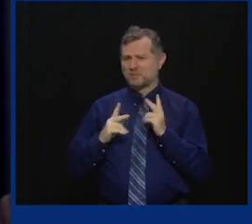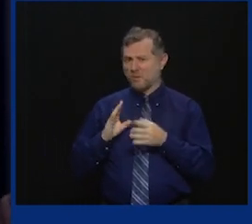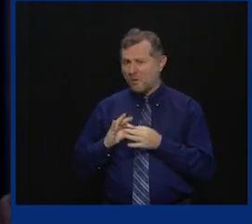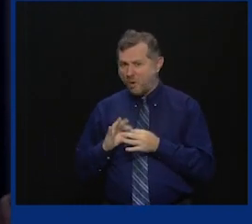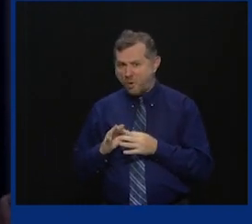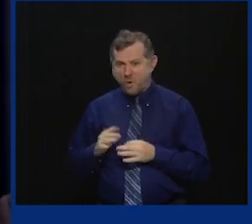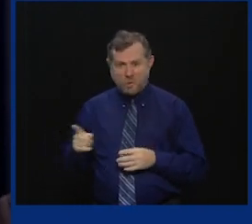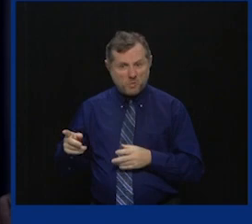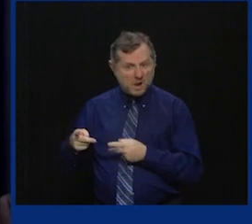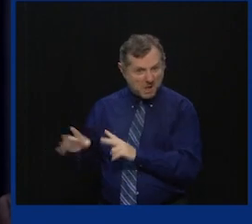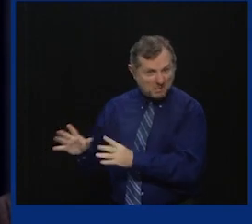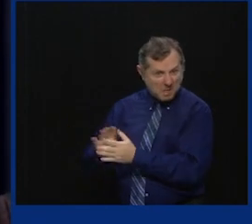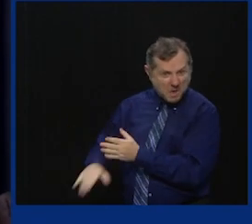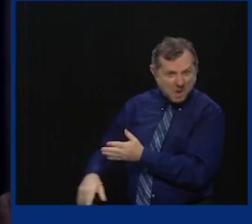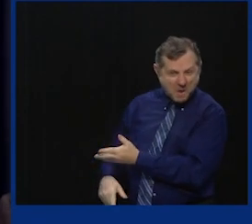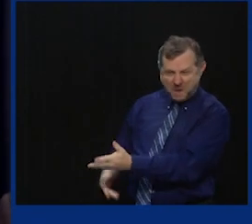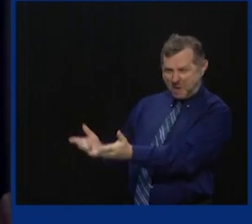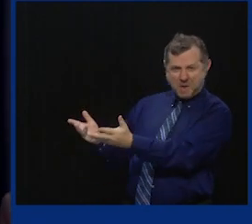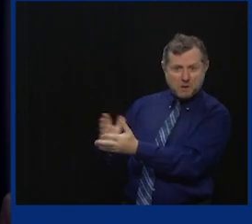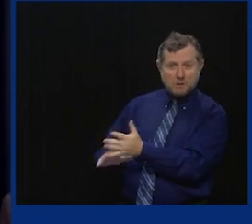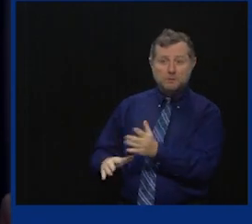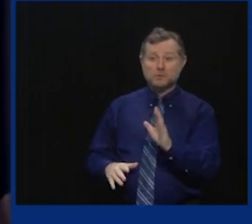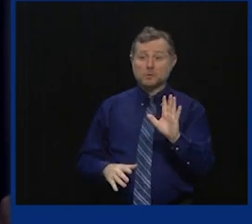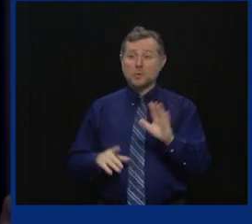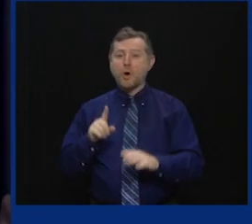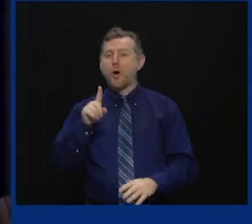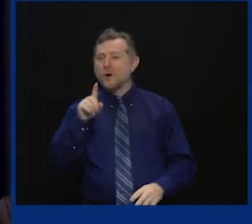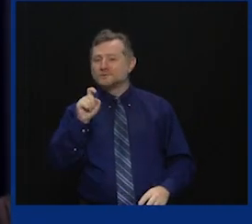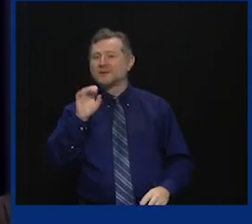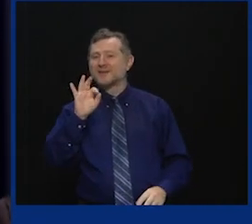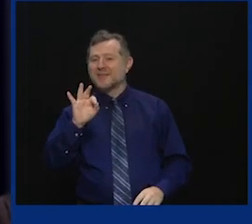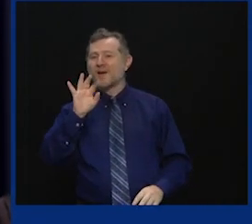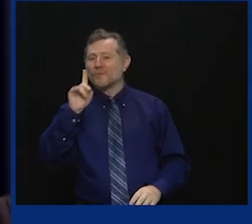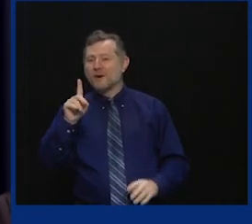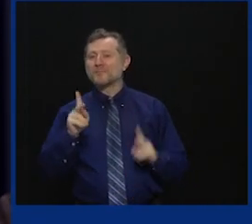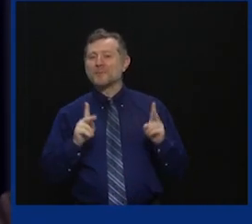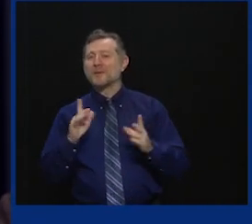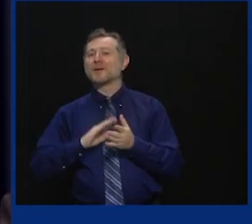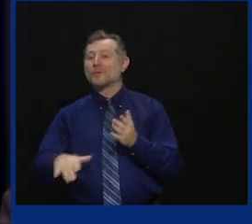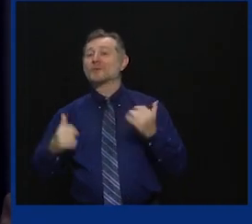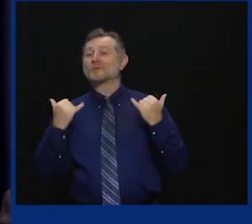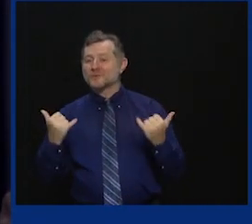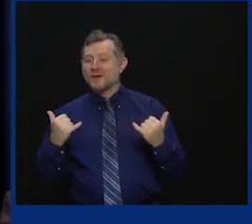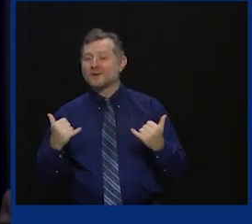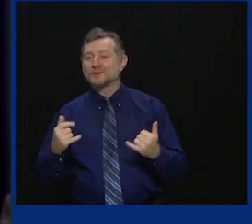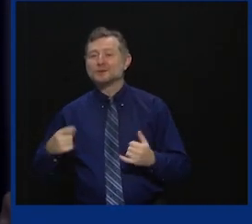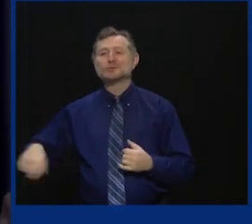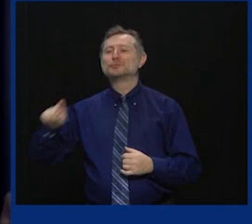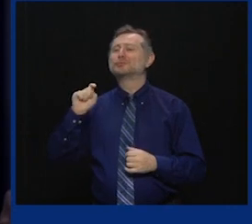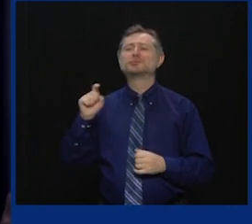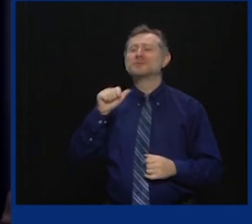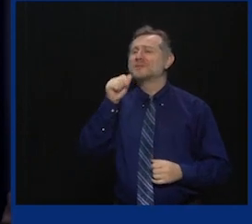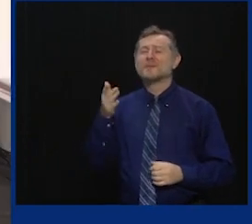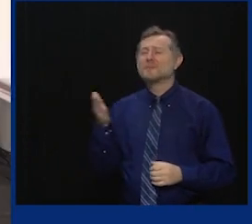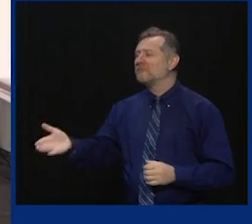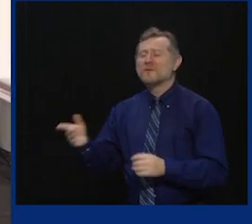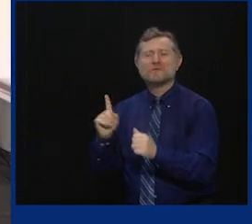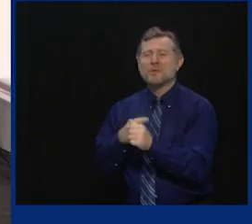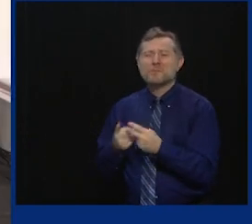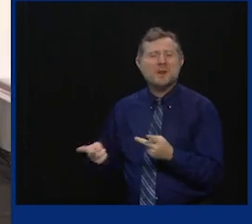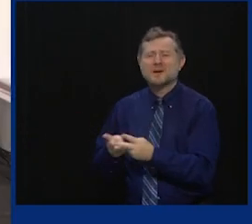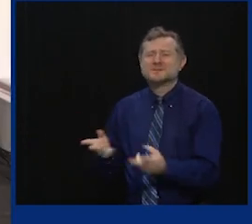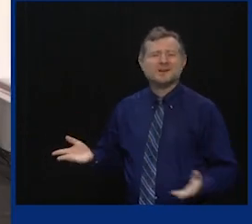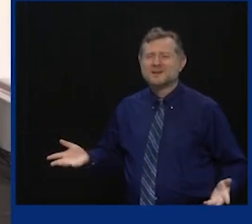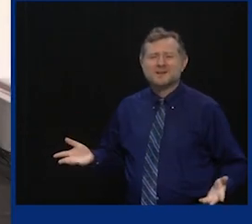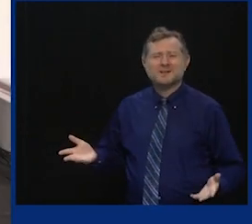out today who shouldn't have been there. So let's keep it up, New York. We will continue to